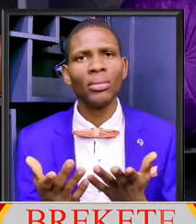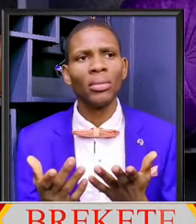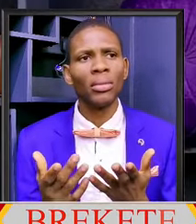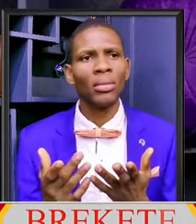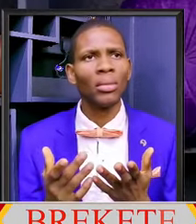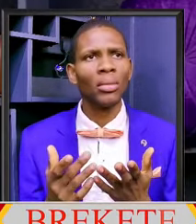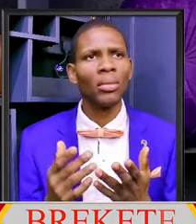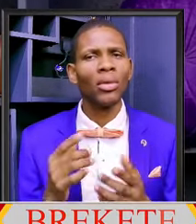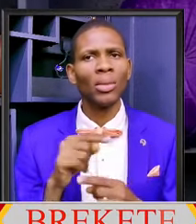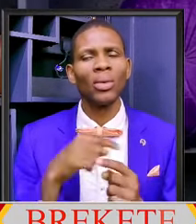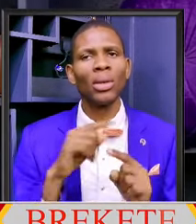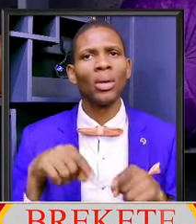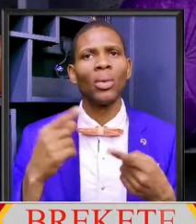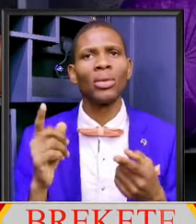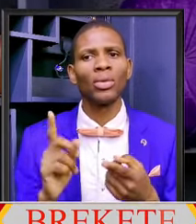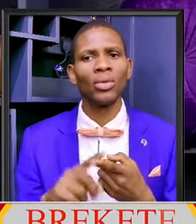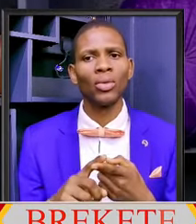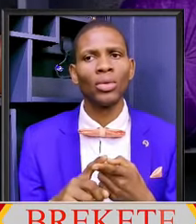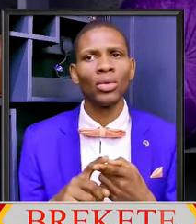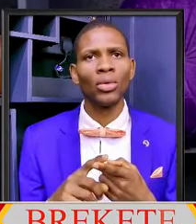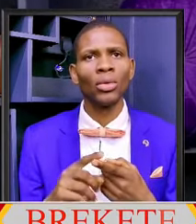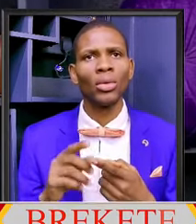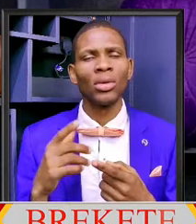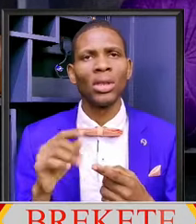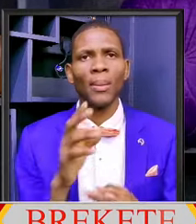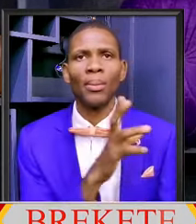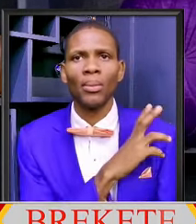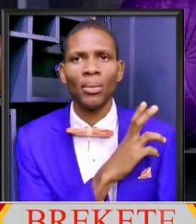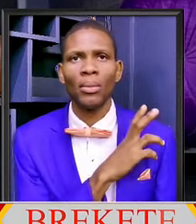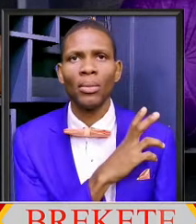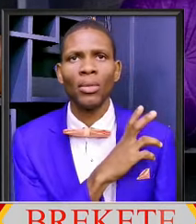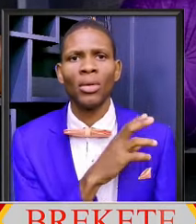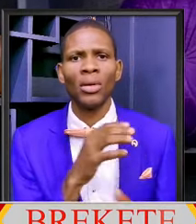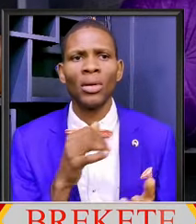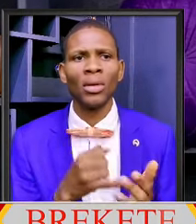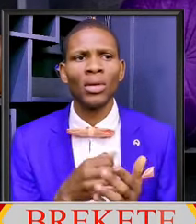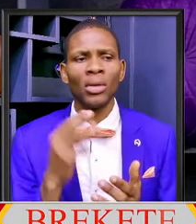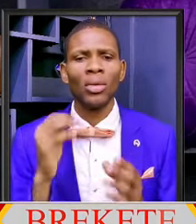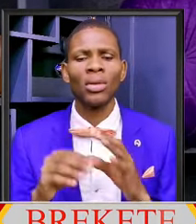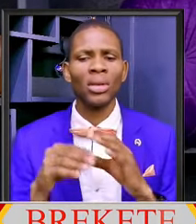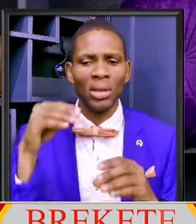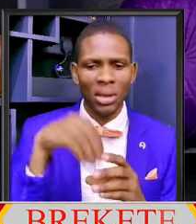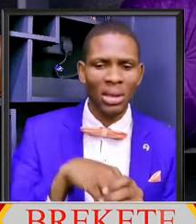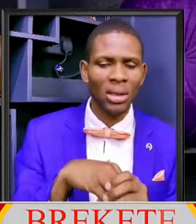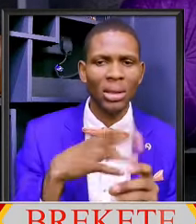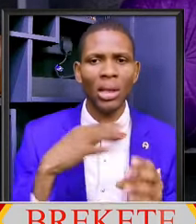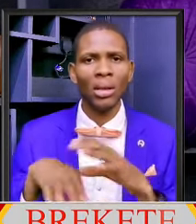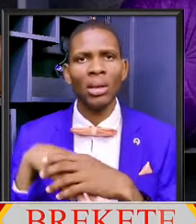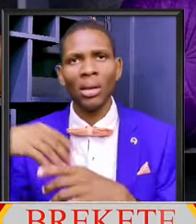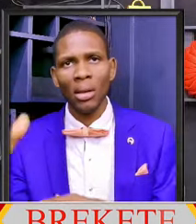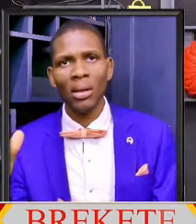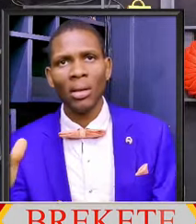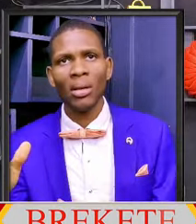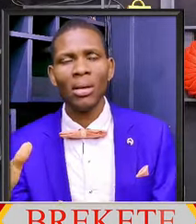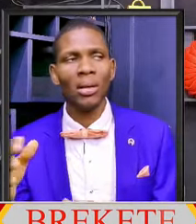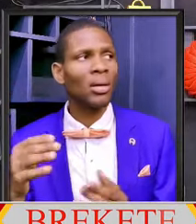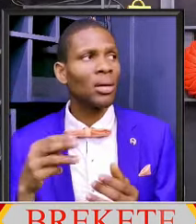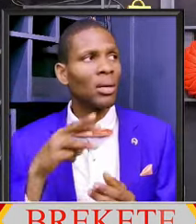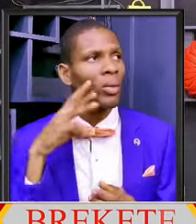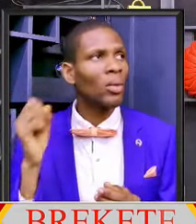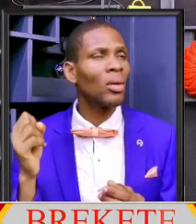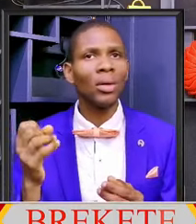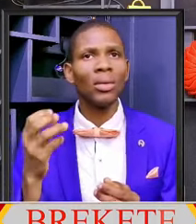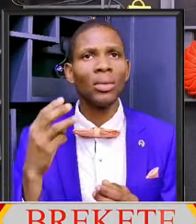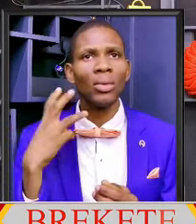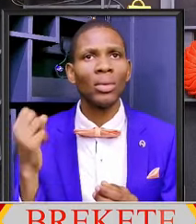No, but when we went to the police, it was in and out. What then was later they now said we